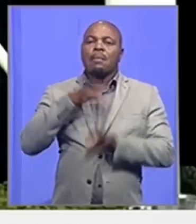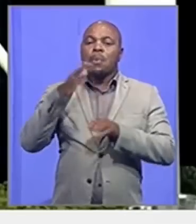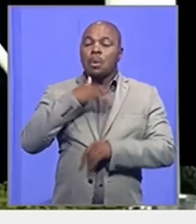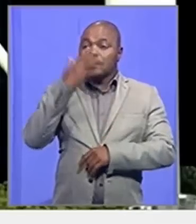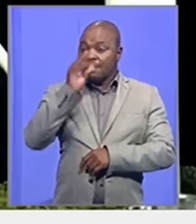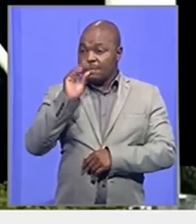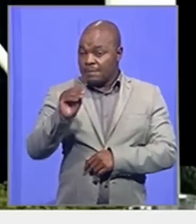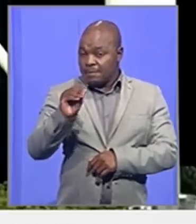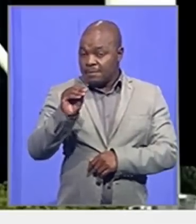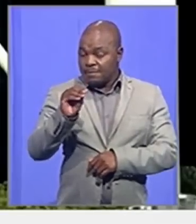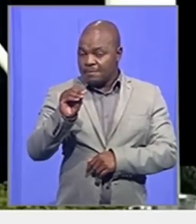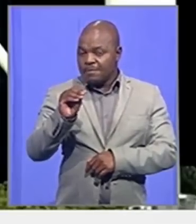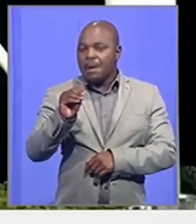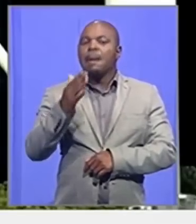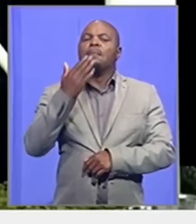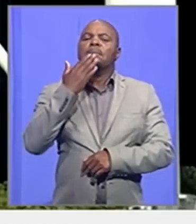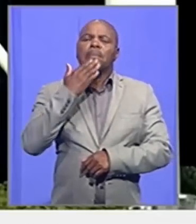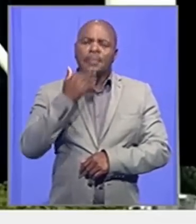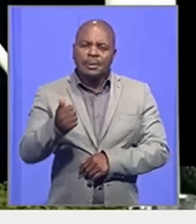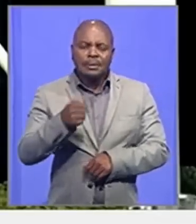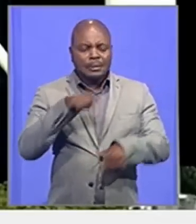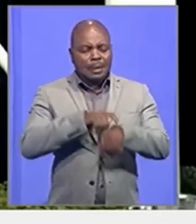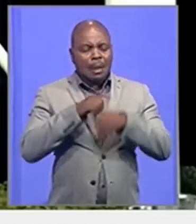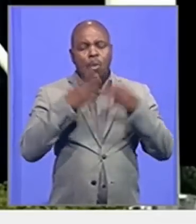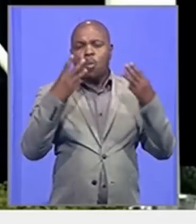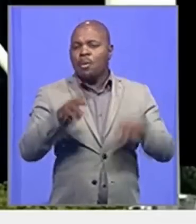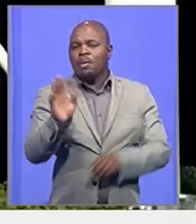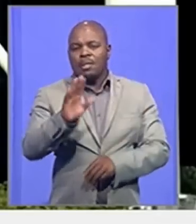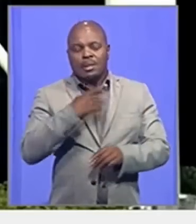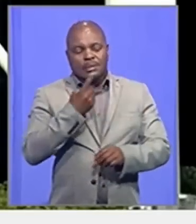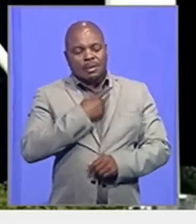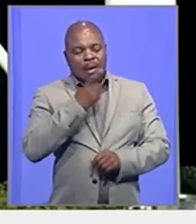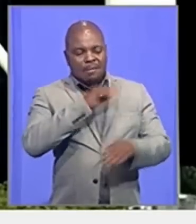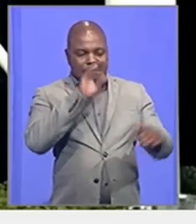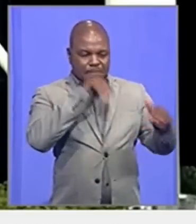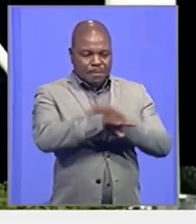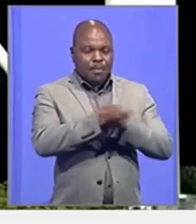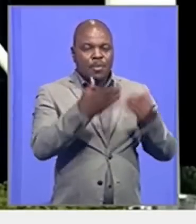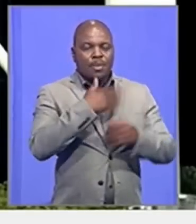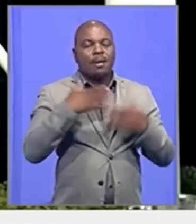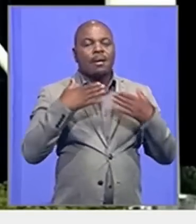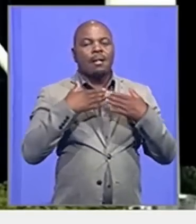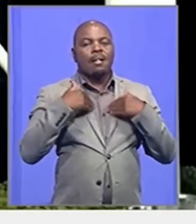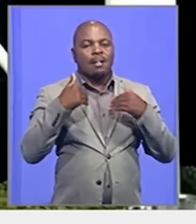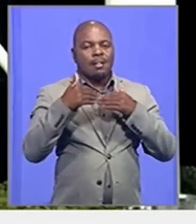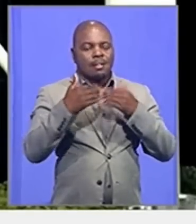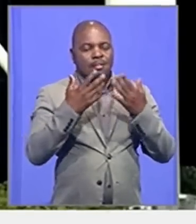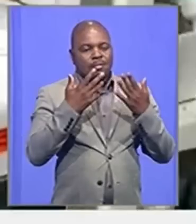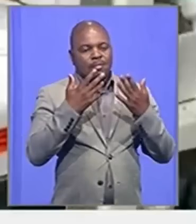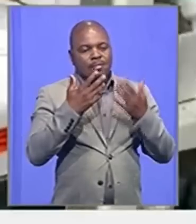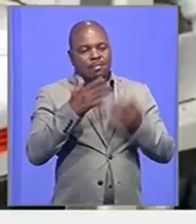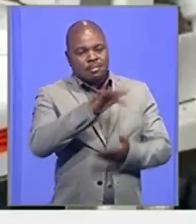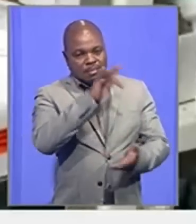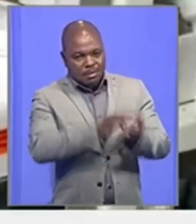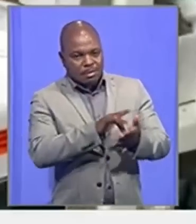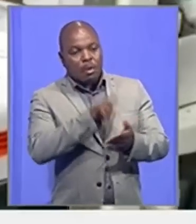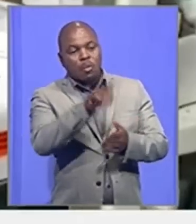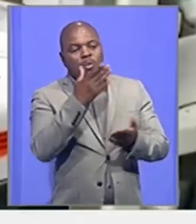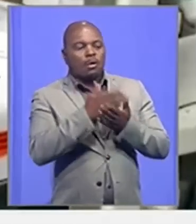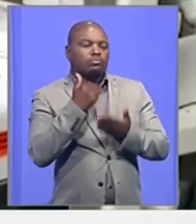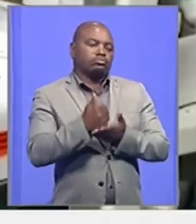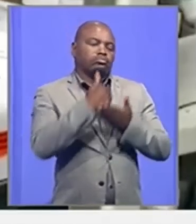symptoms of a flu, please don't waste time. Present yourself to the nearest health facility so that healthcare workers can be able to